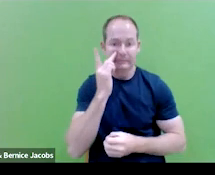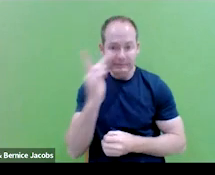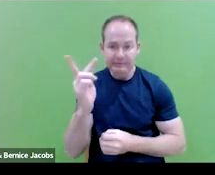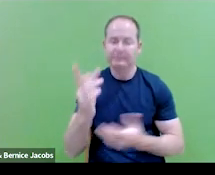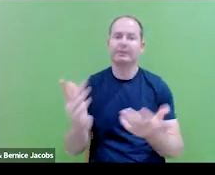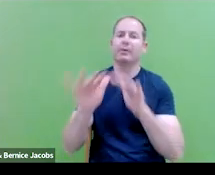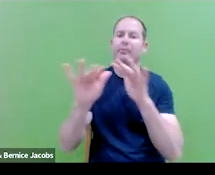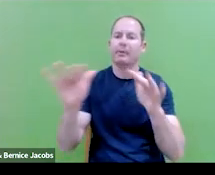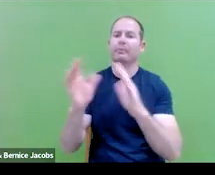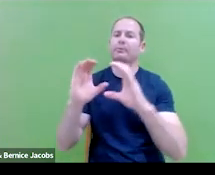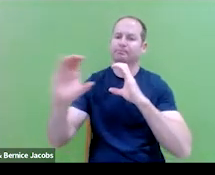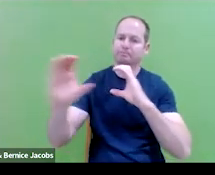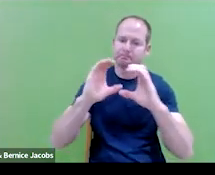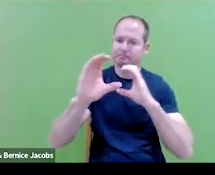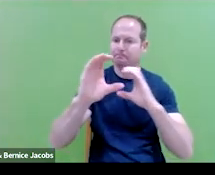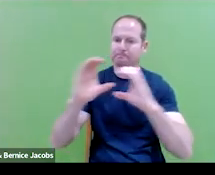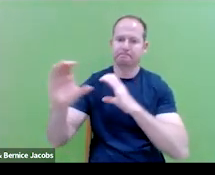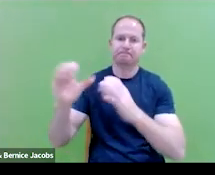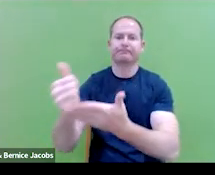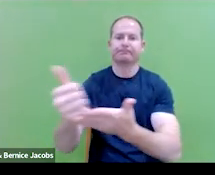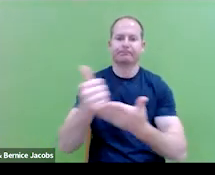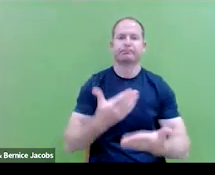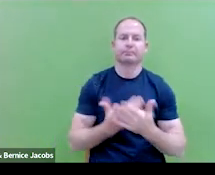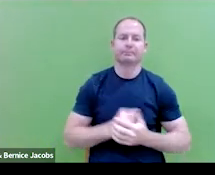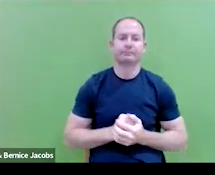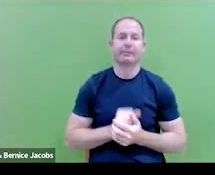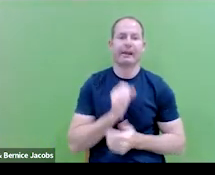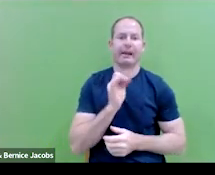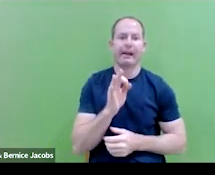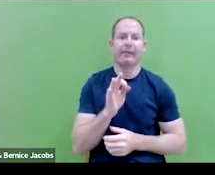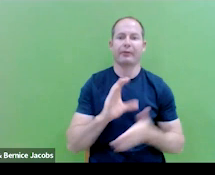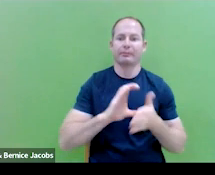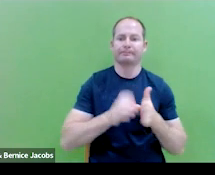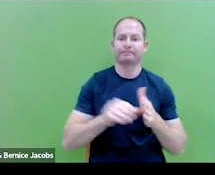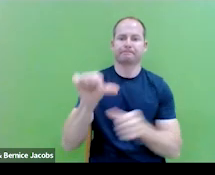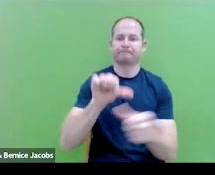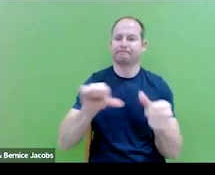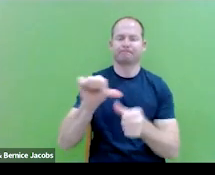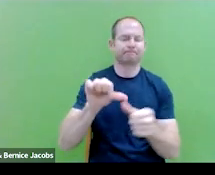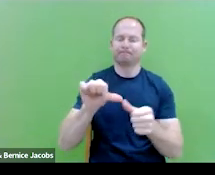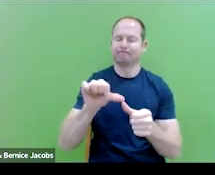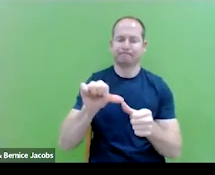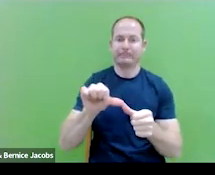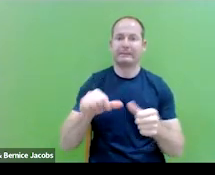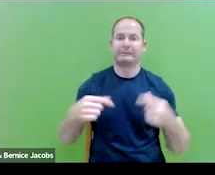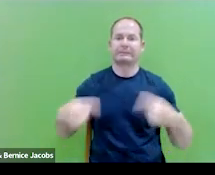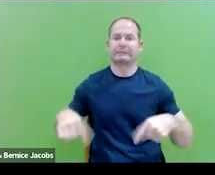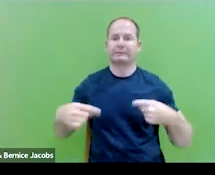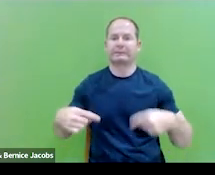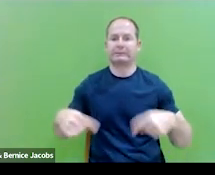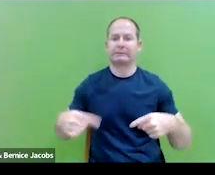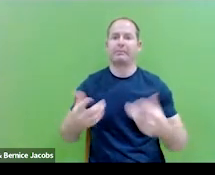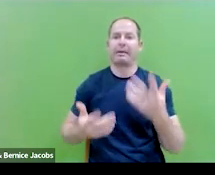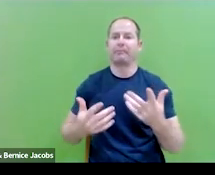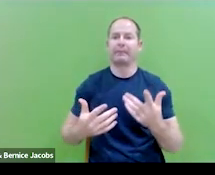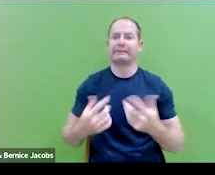people. I think often people who don't have interactions with people with disabilities are afraid. They're afraid to say the wrong